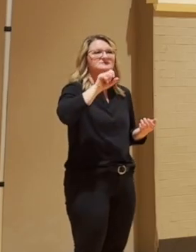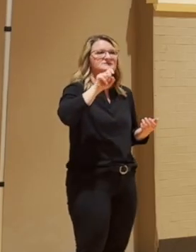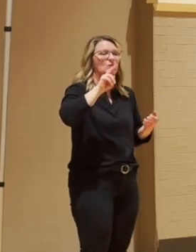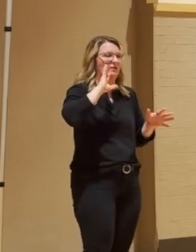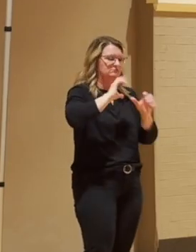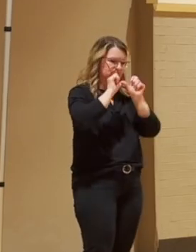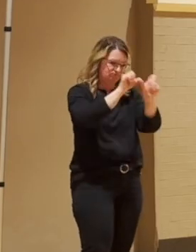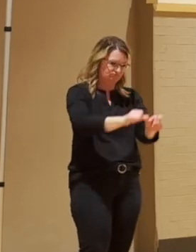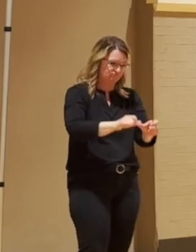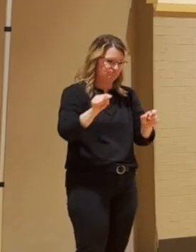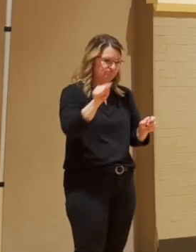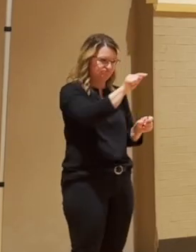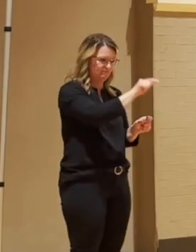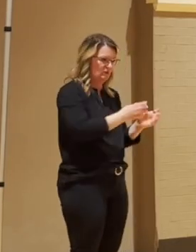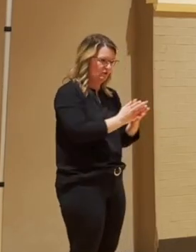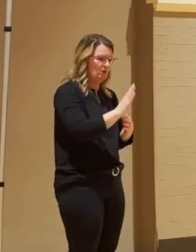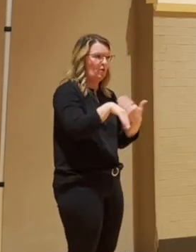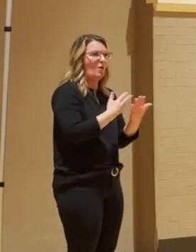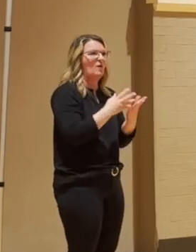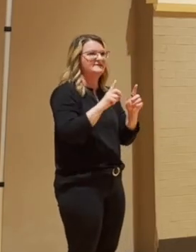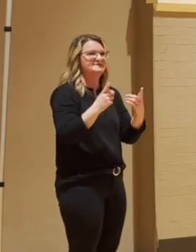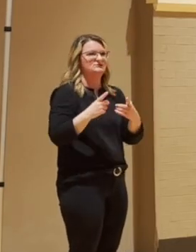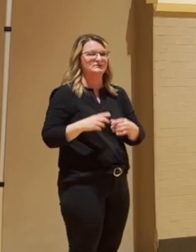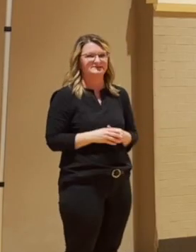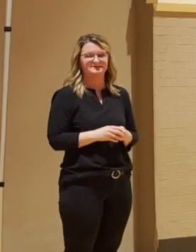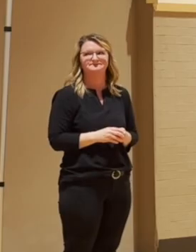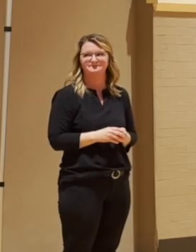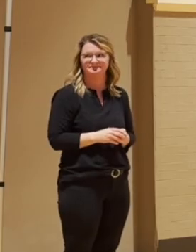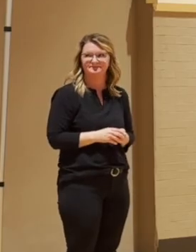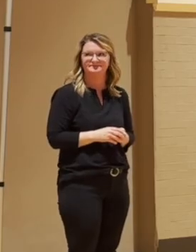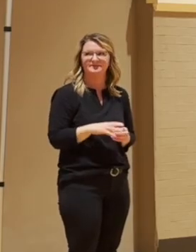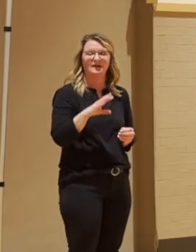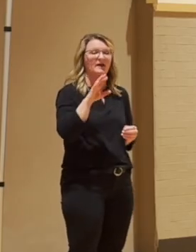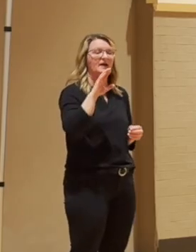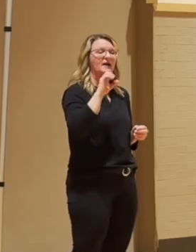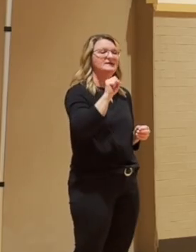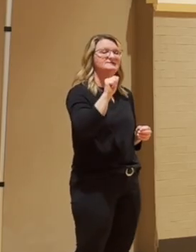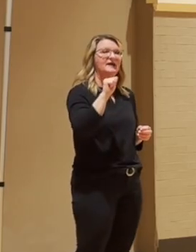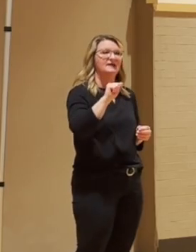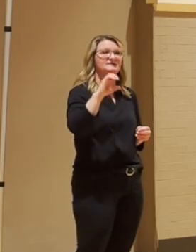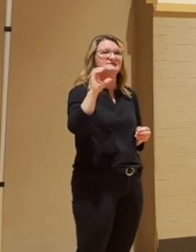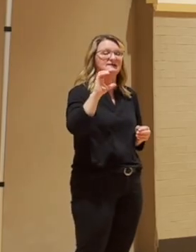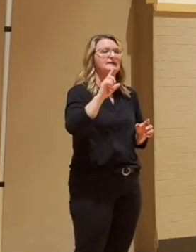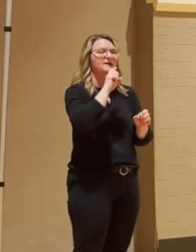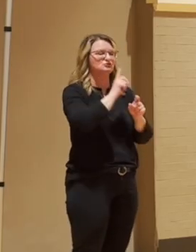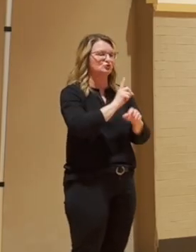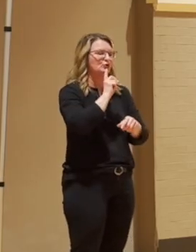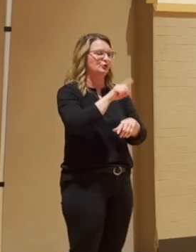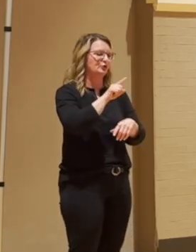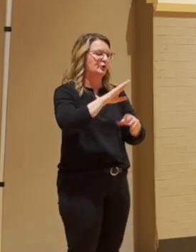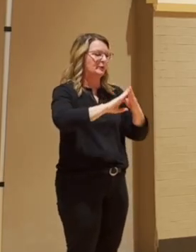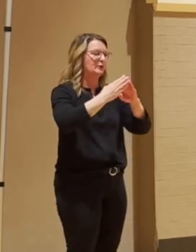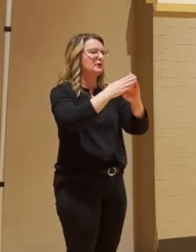that throughout all the districts of the city. The SAC, as we lovingly call it, ensures that community